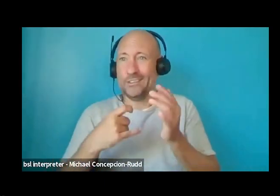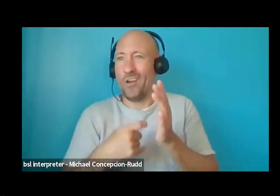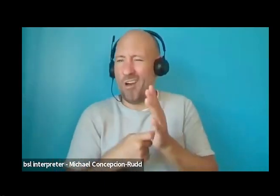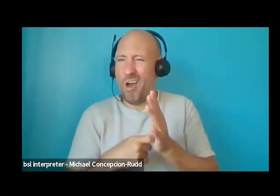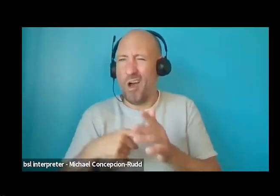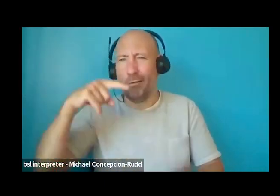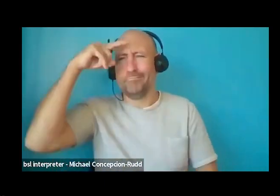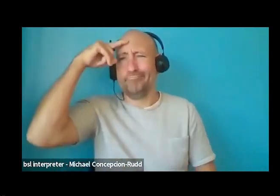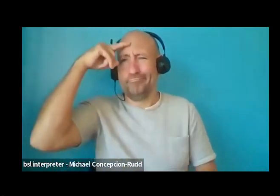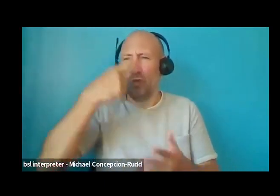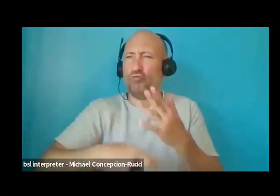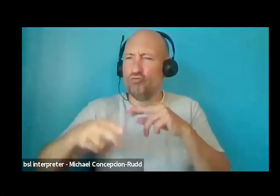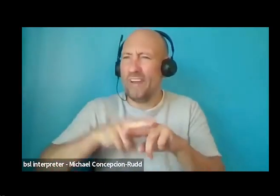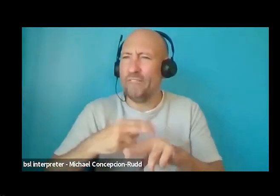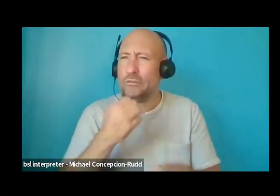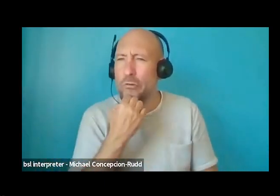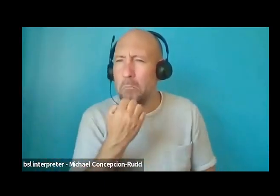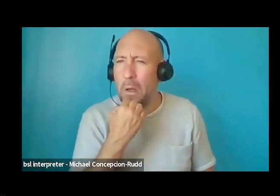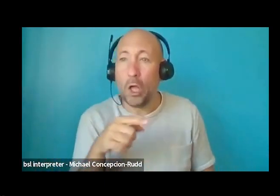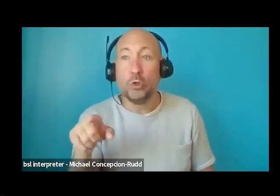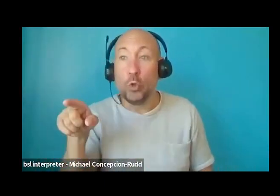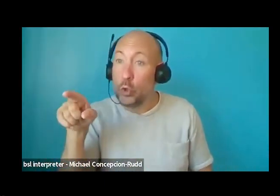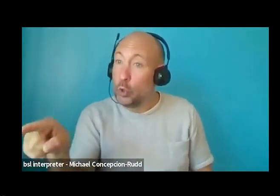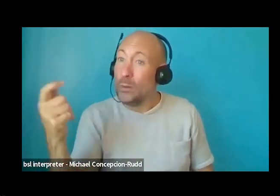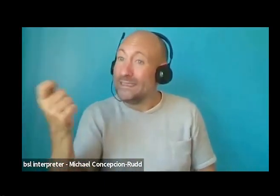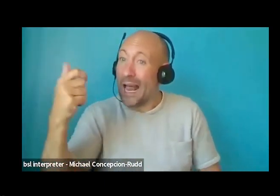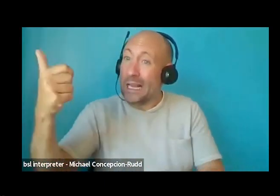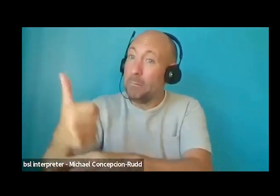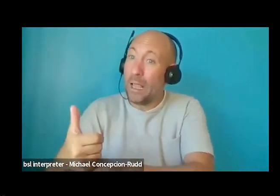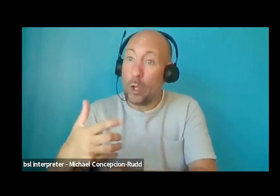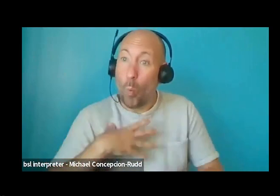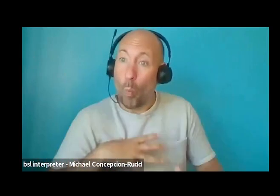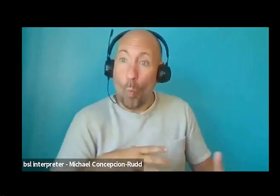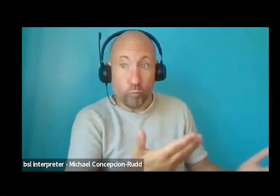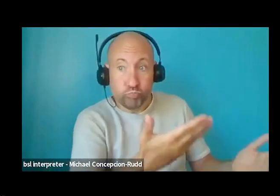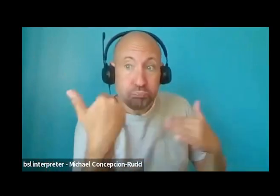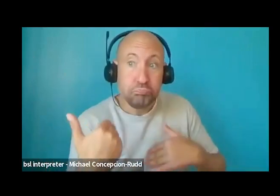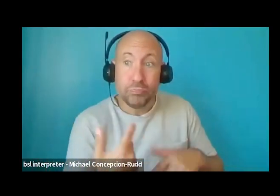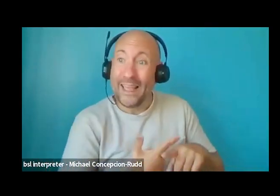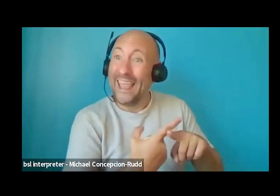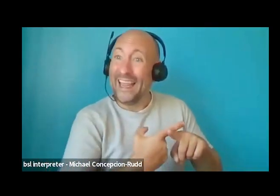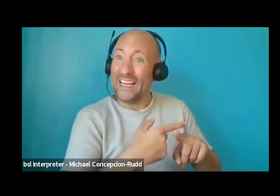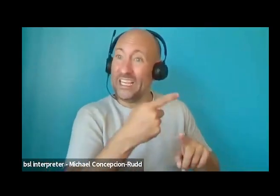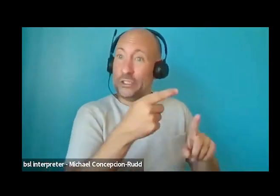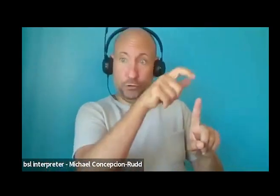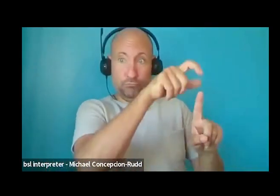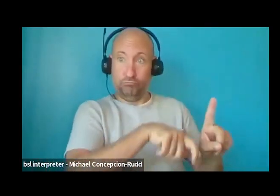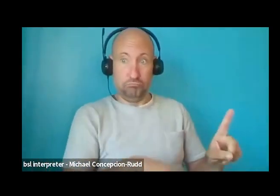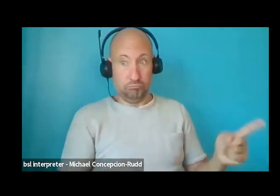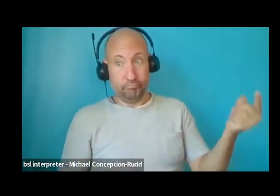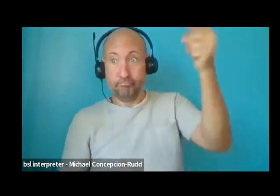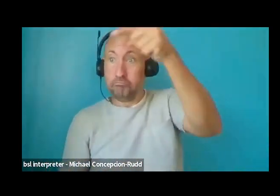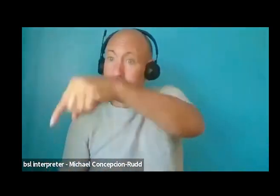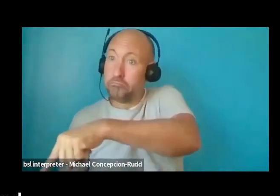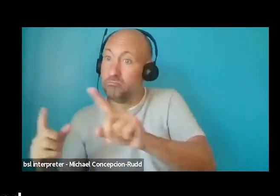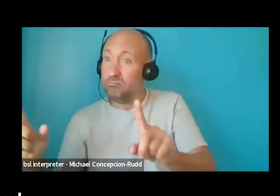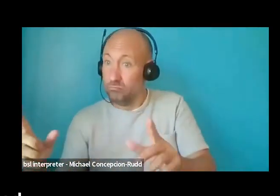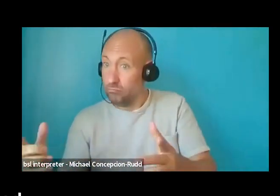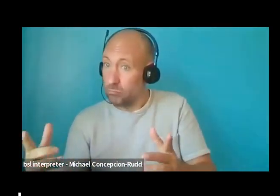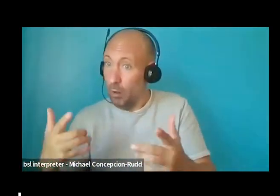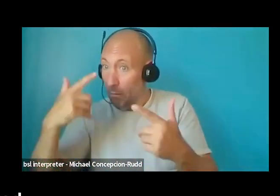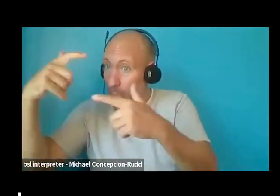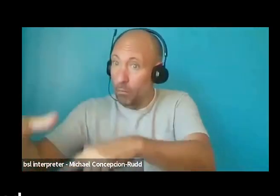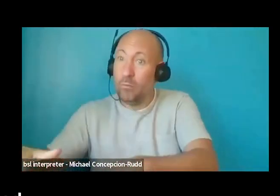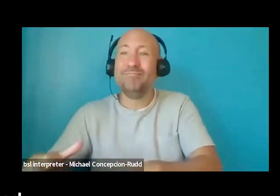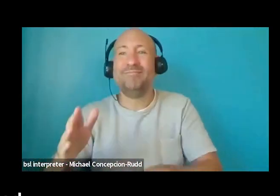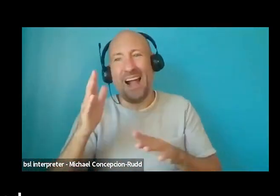So if you're intending to bring English-based artists or companies to do an exchange with you, then you